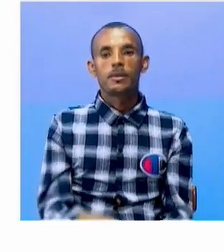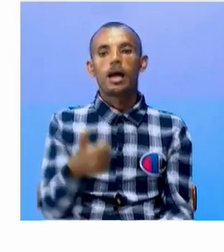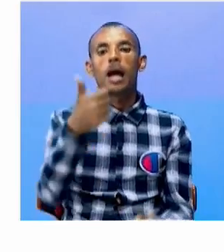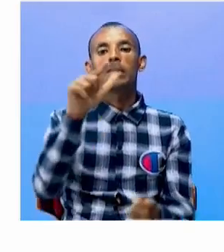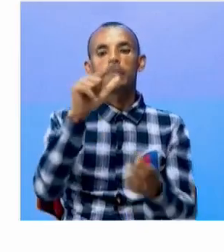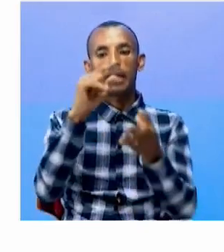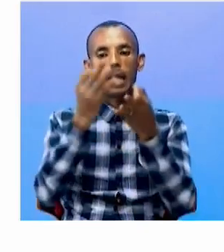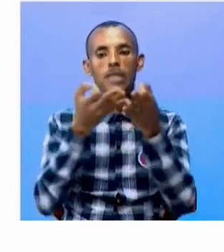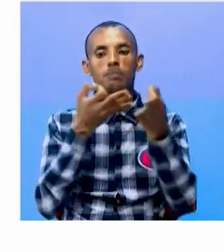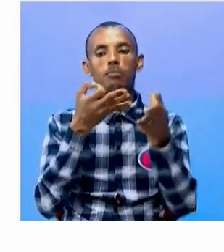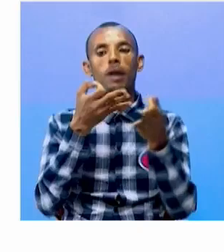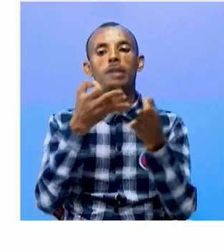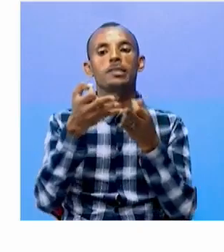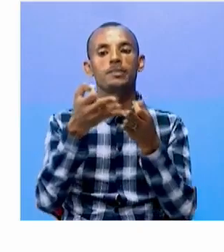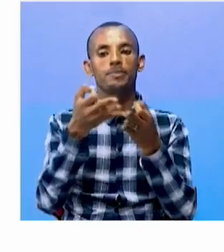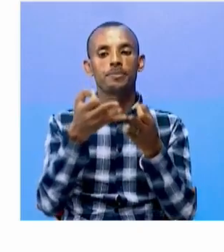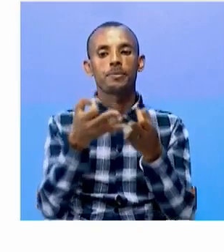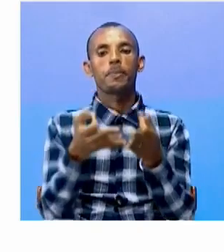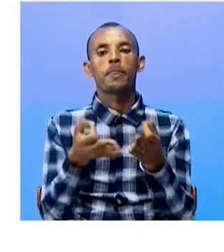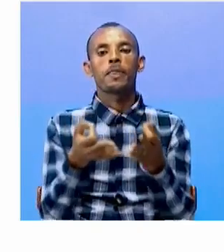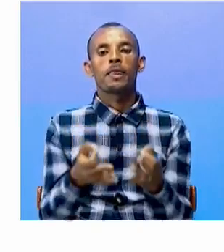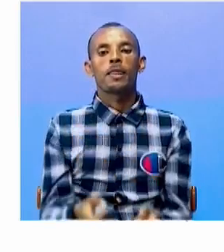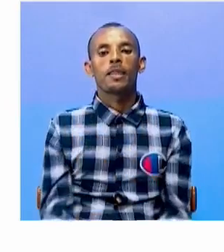Algebraic expression, it